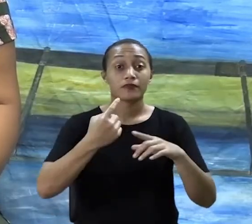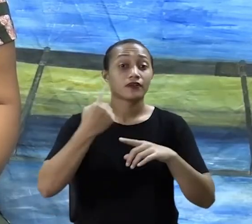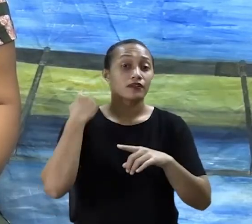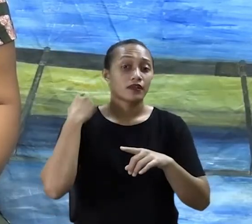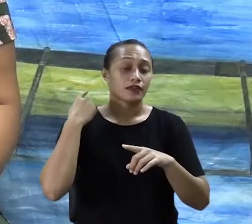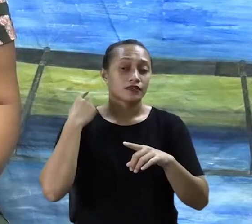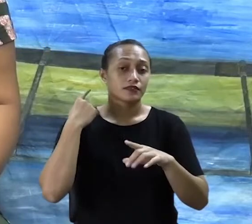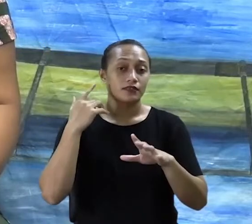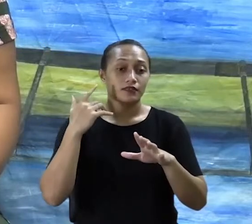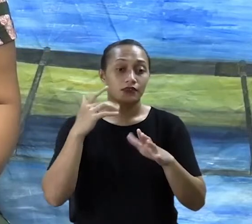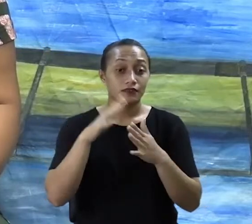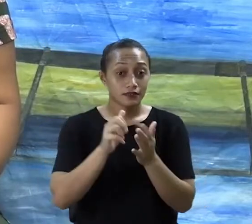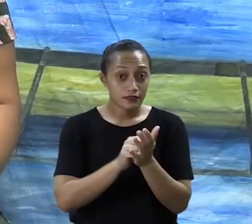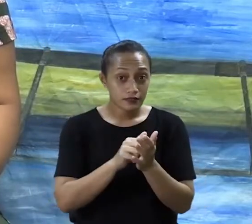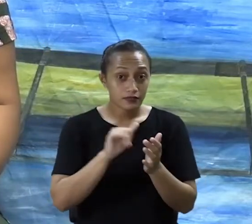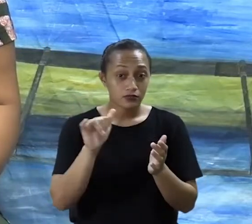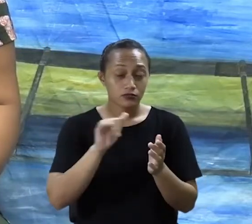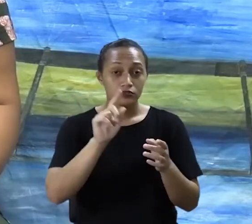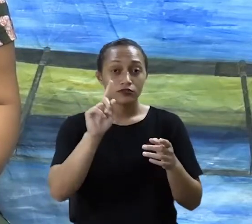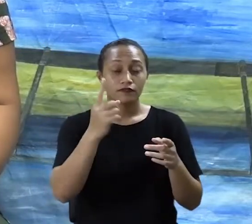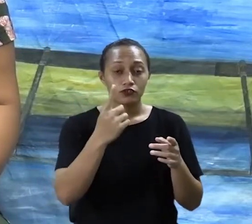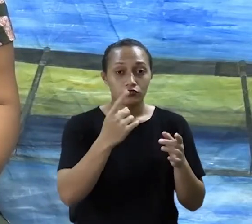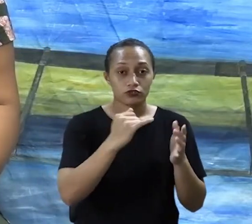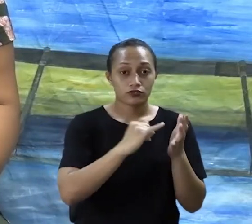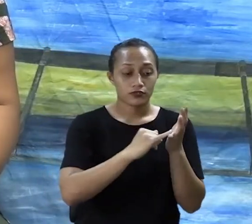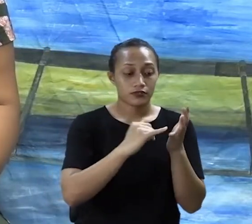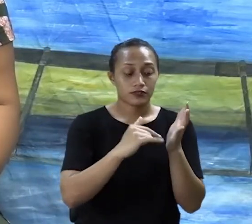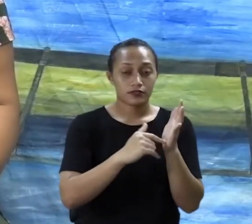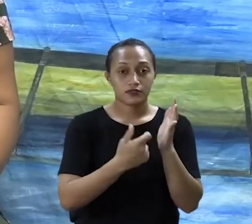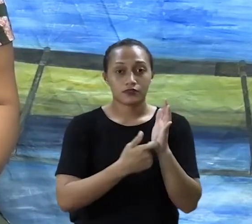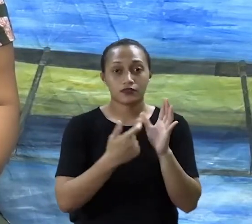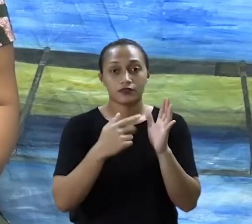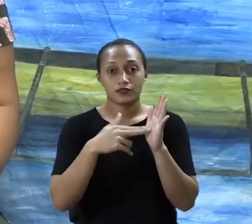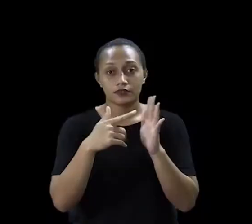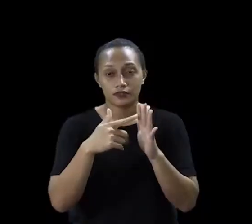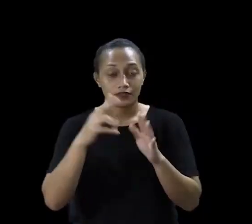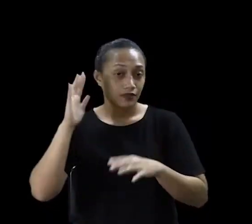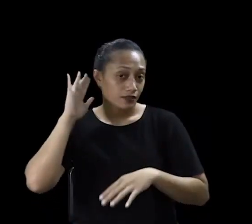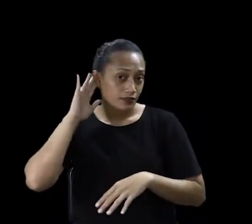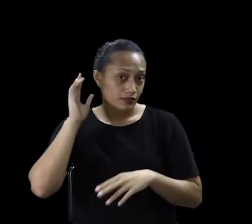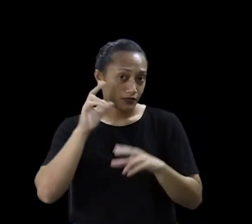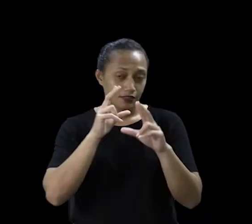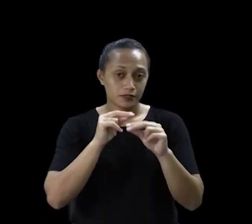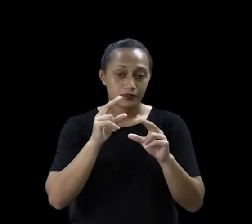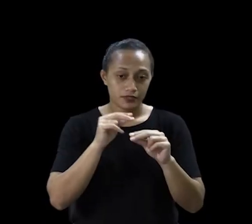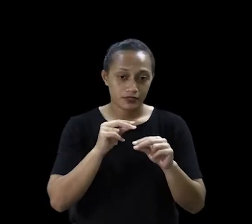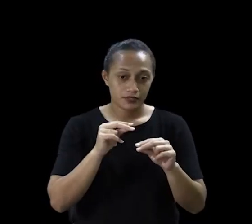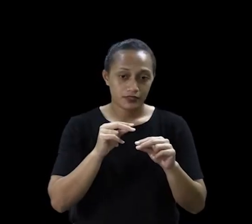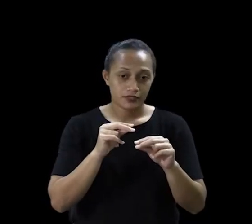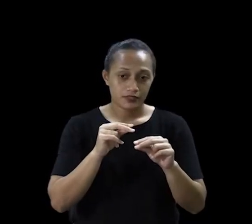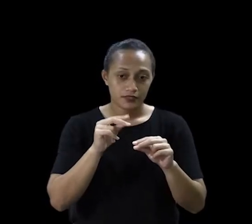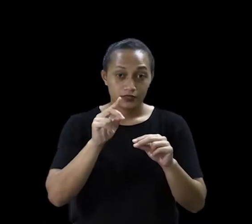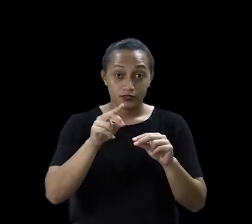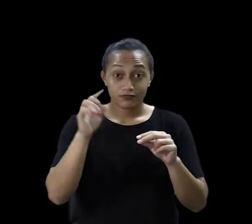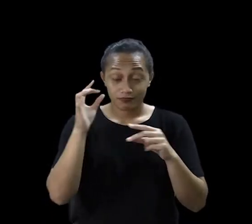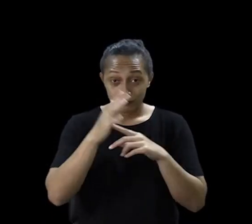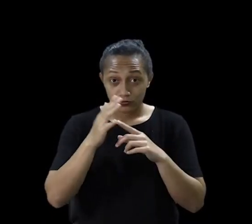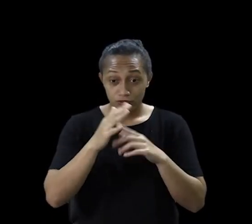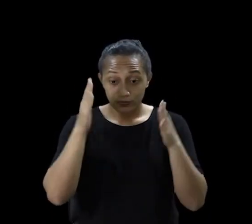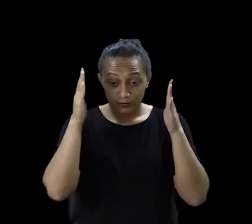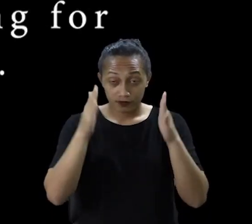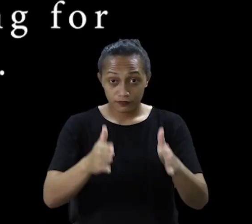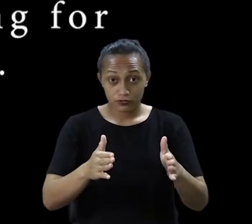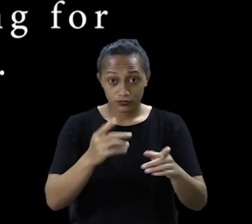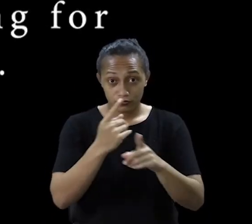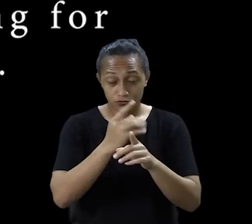last lesson, which was on our first strand, listening and speaking. The major learning outcome we will be